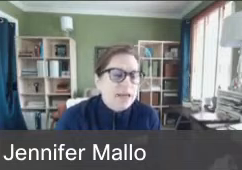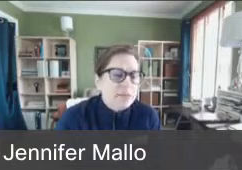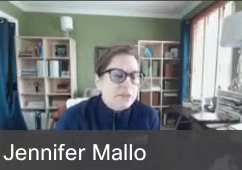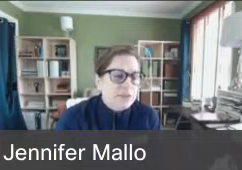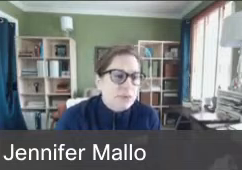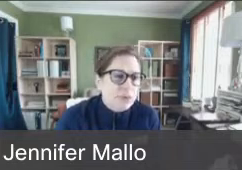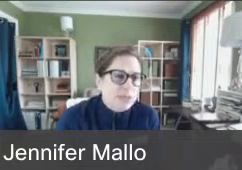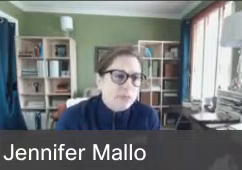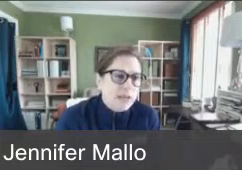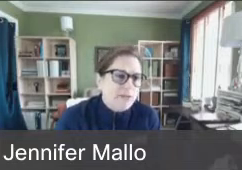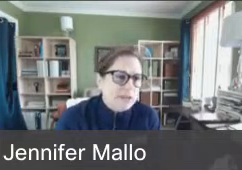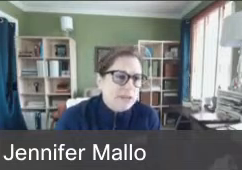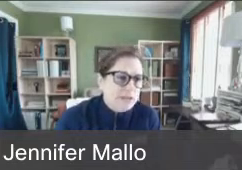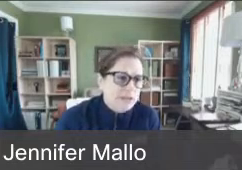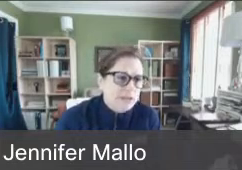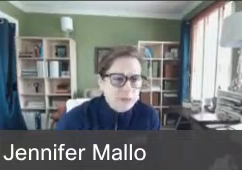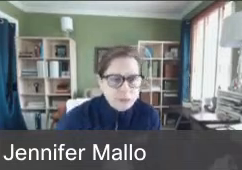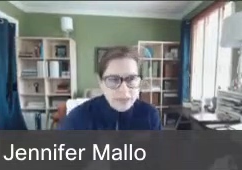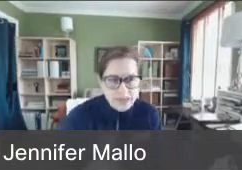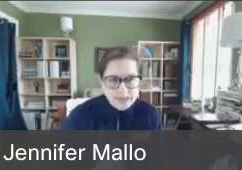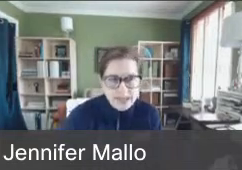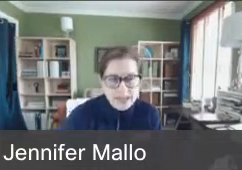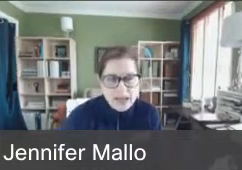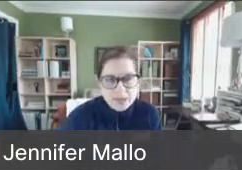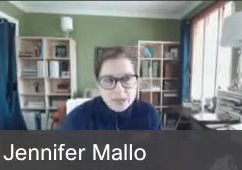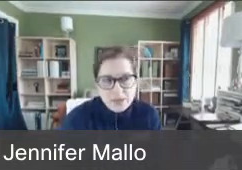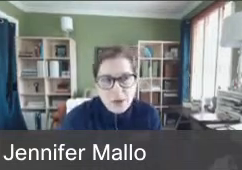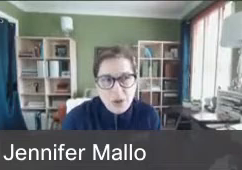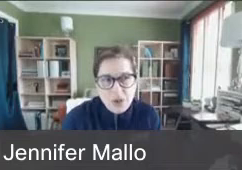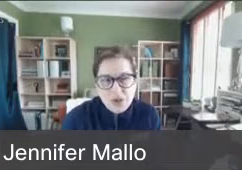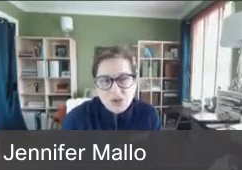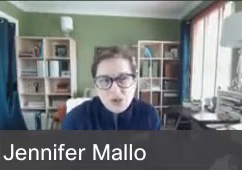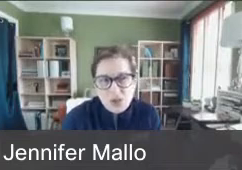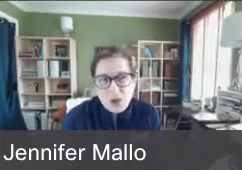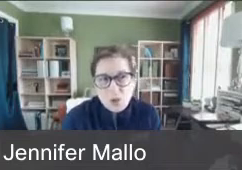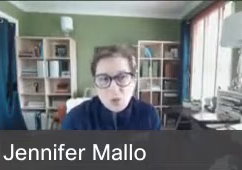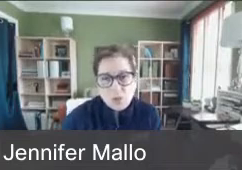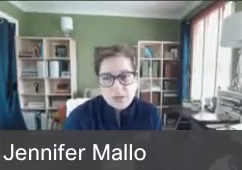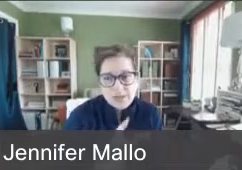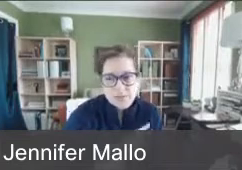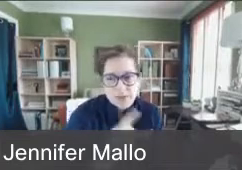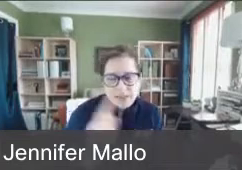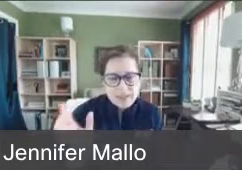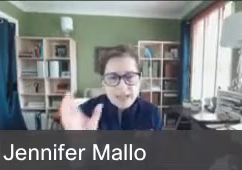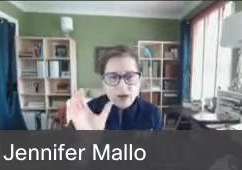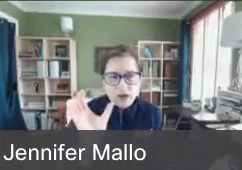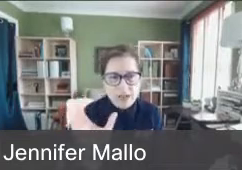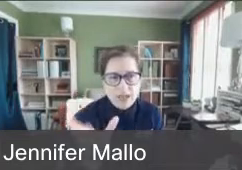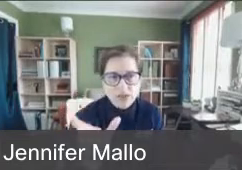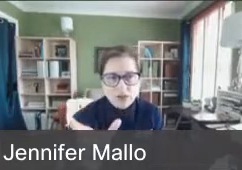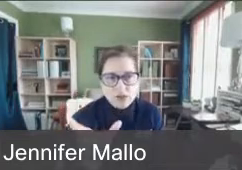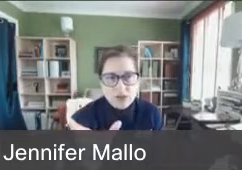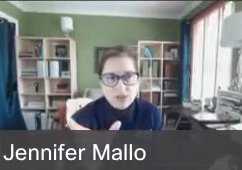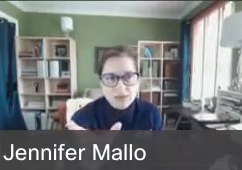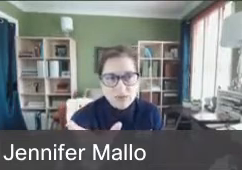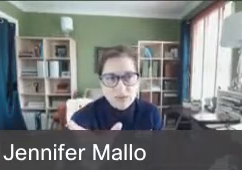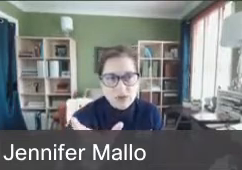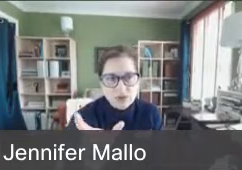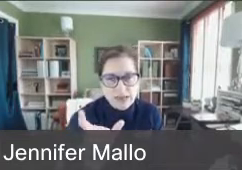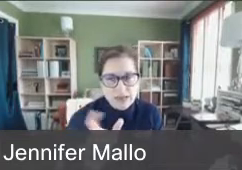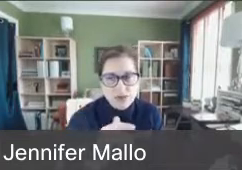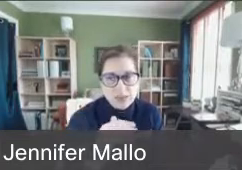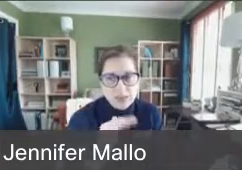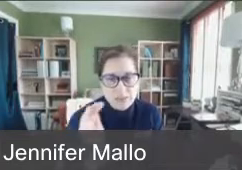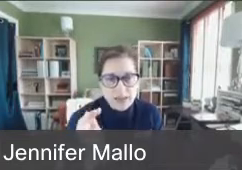the numbers of employees we have is, between 8,000 and 10,000. So, but to get our teachers, our classroom